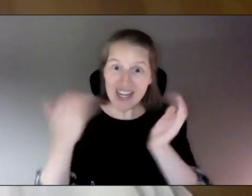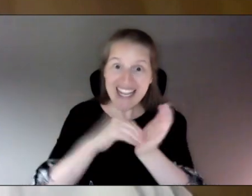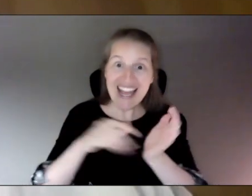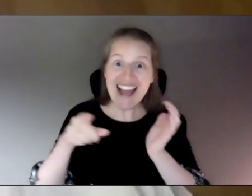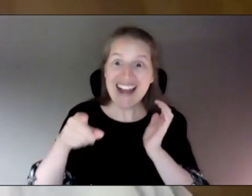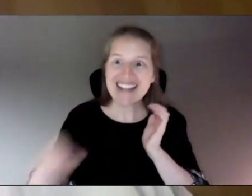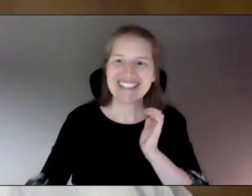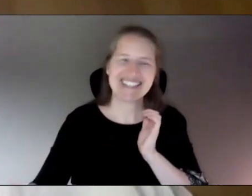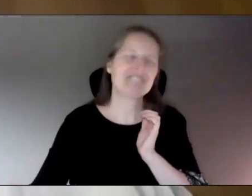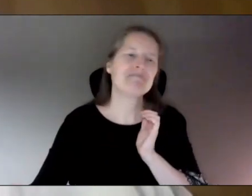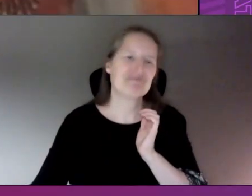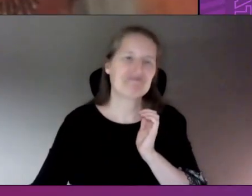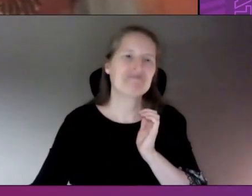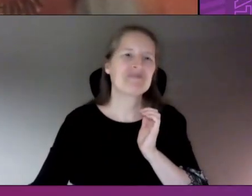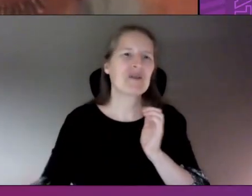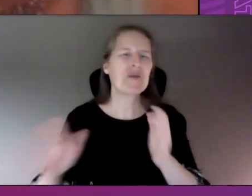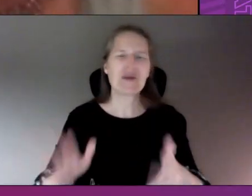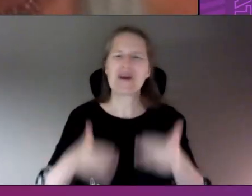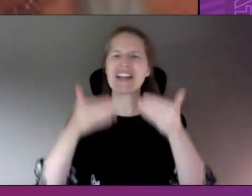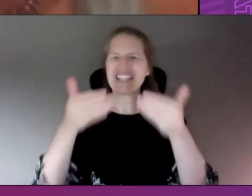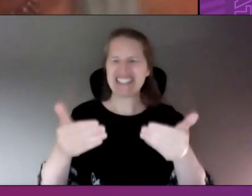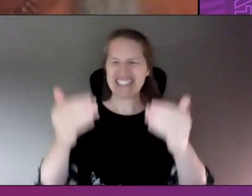Great, let's carry on. Okay.